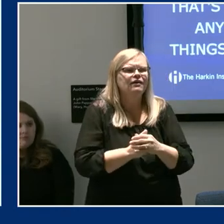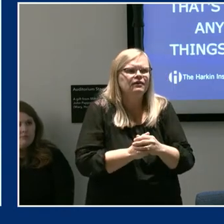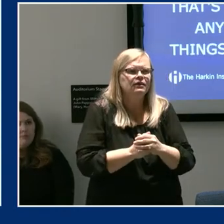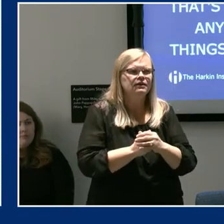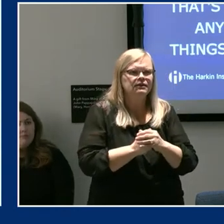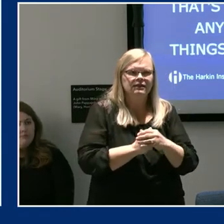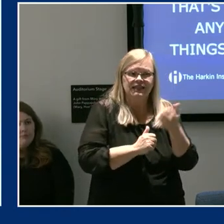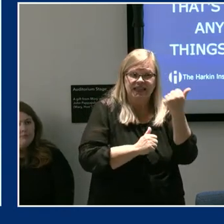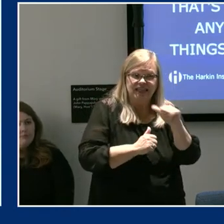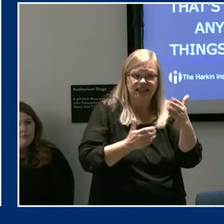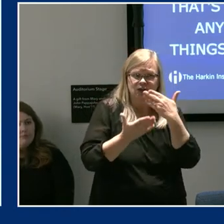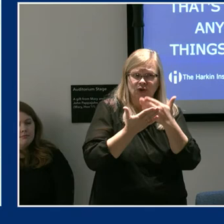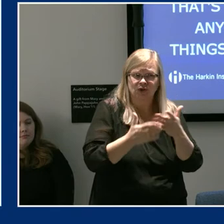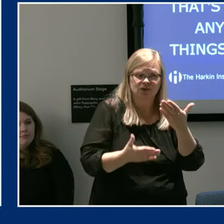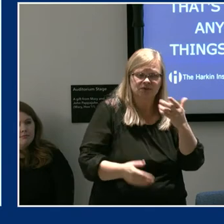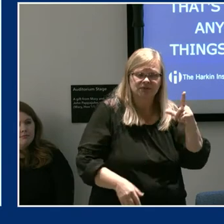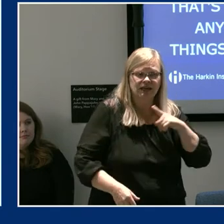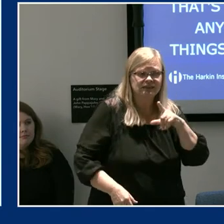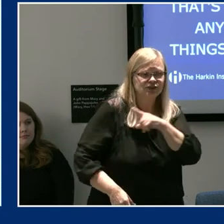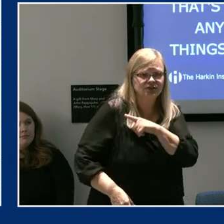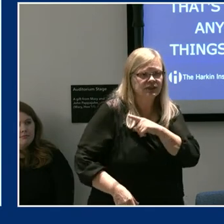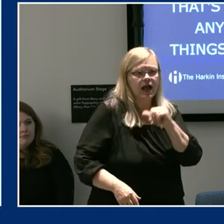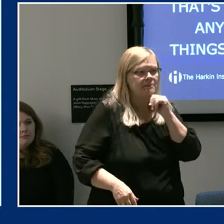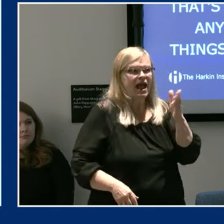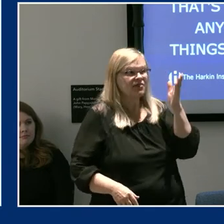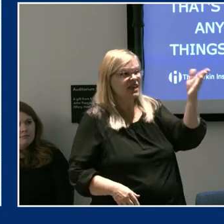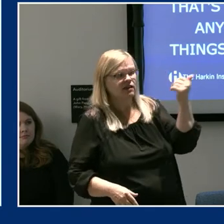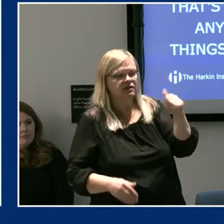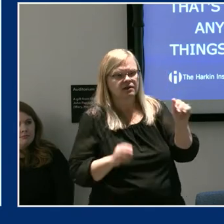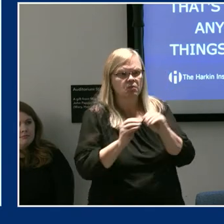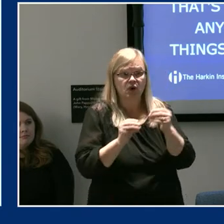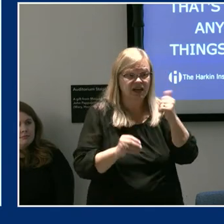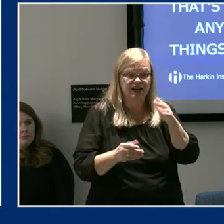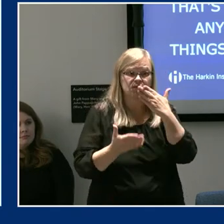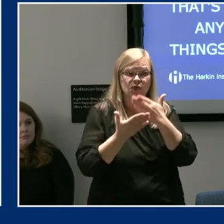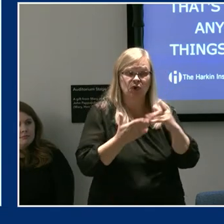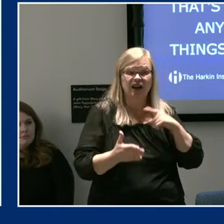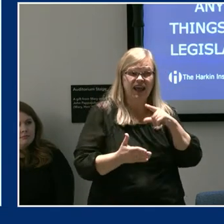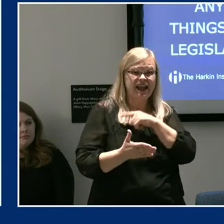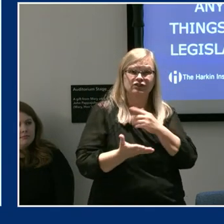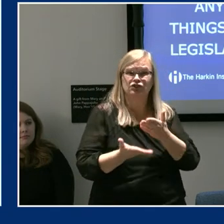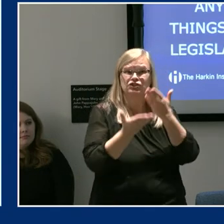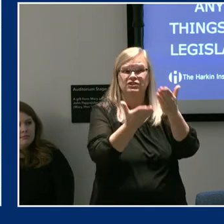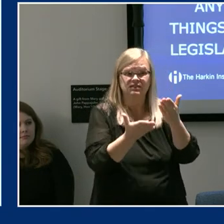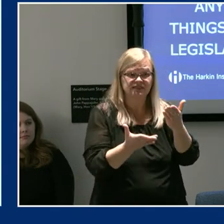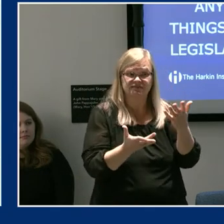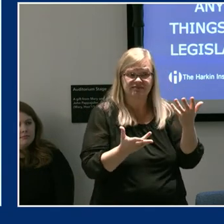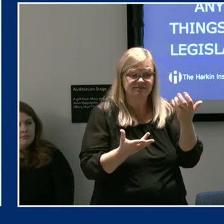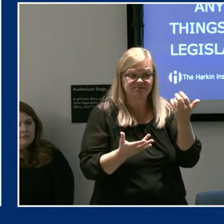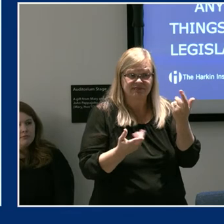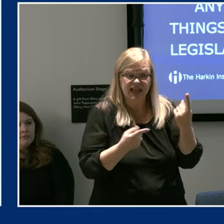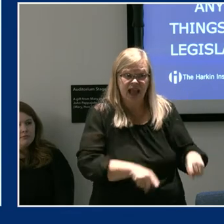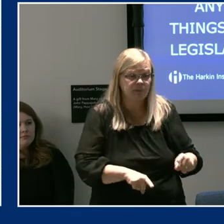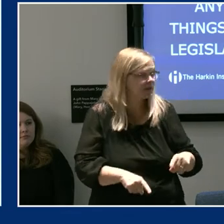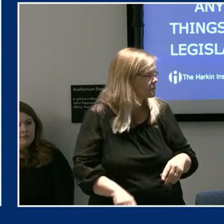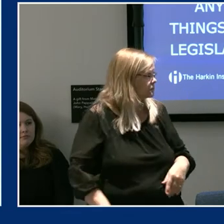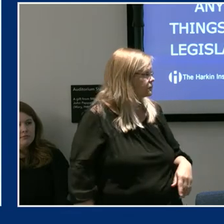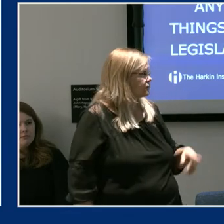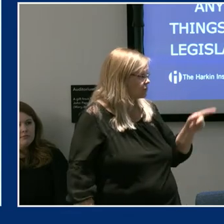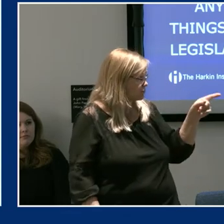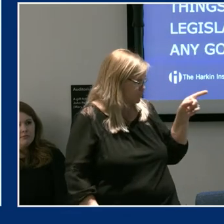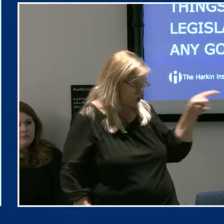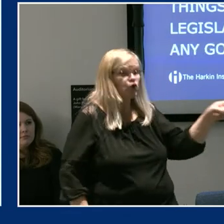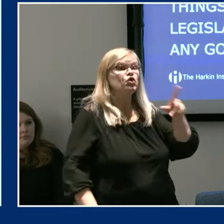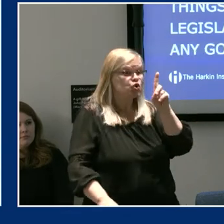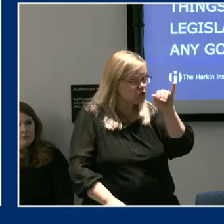Is there any good legislation? I'm not there anymore. Is there any good legislation that's kind of come forward? Well, you had some good